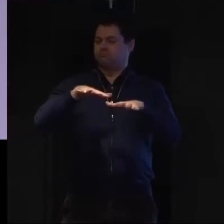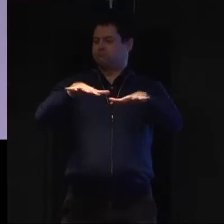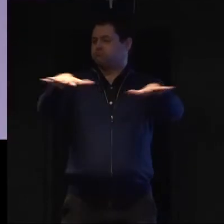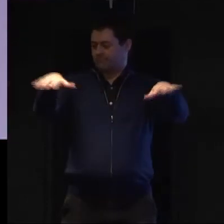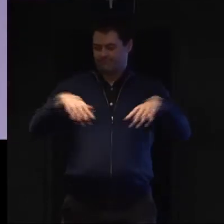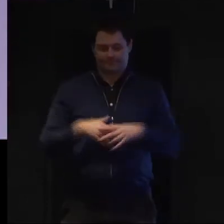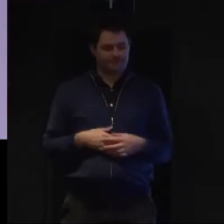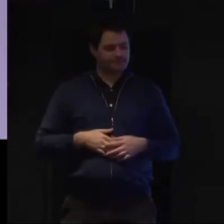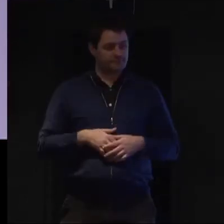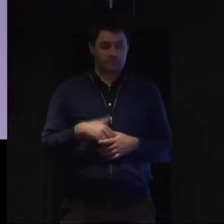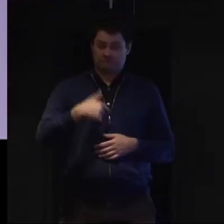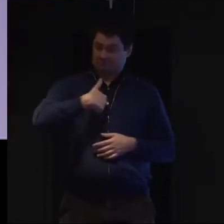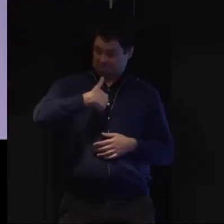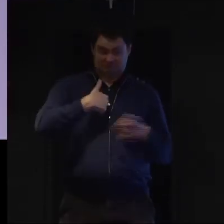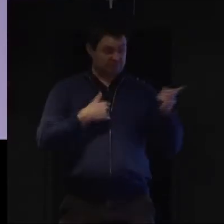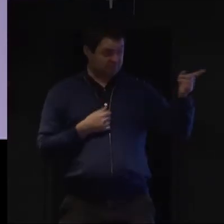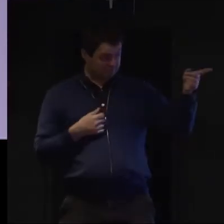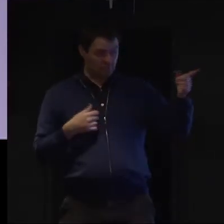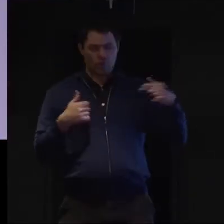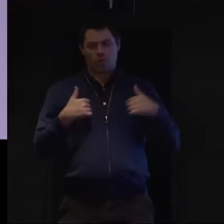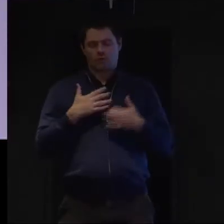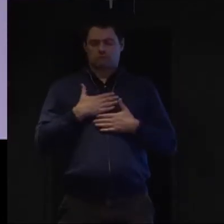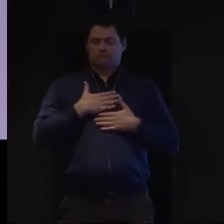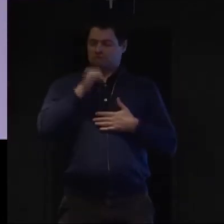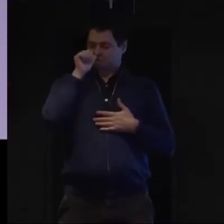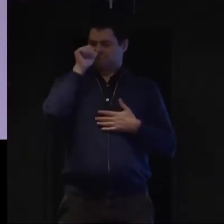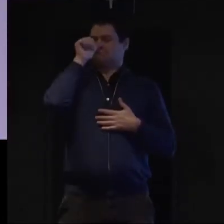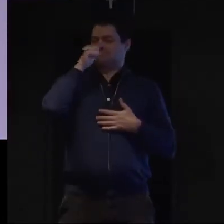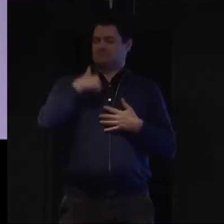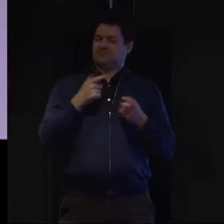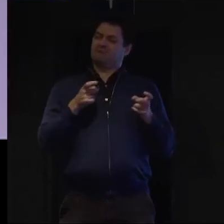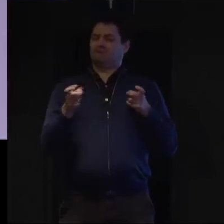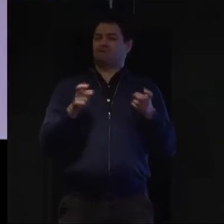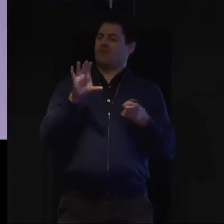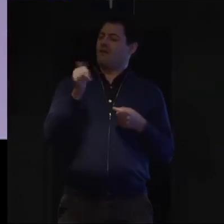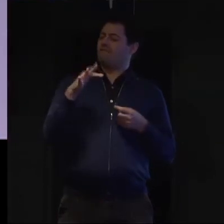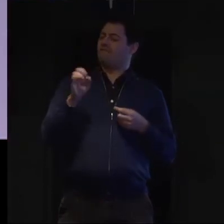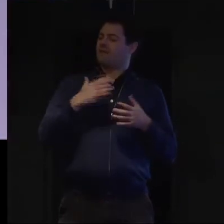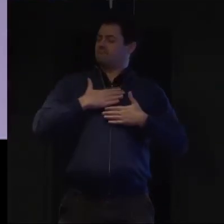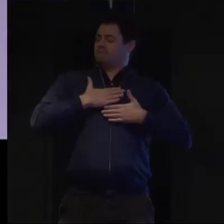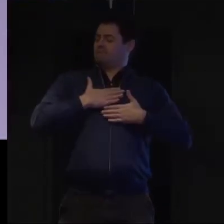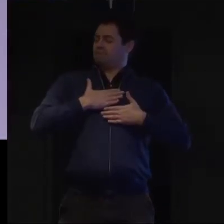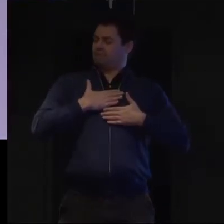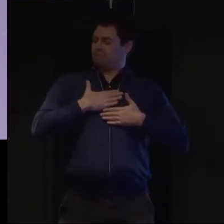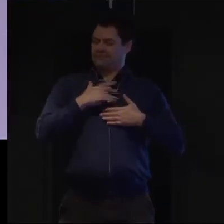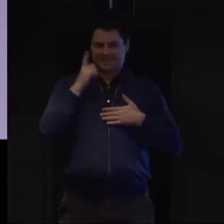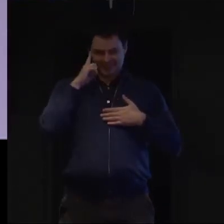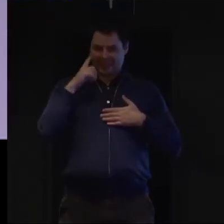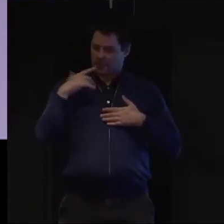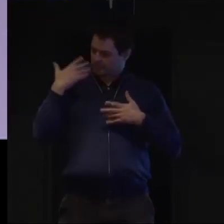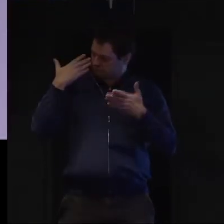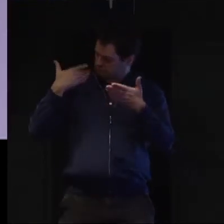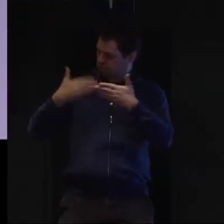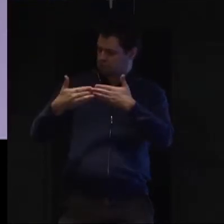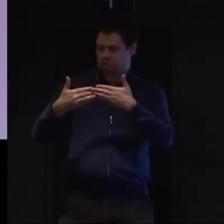personally am very proud and privileged to chair this organisation. I think we've made real progress over